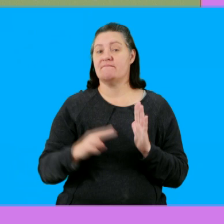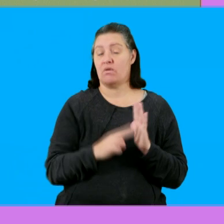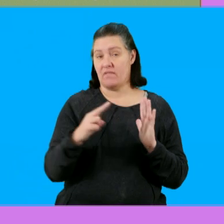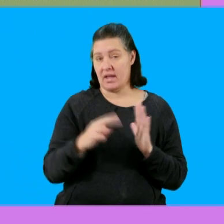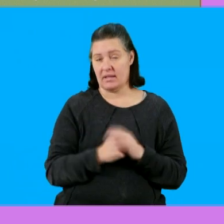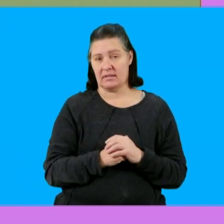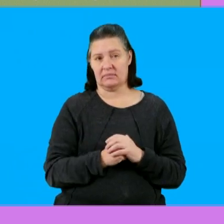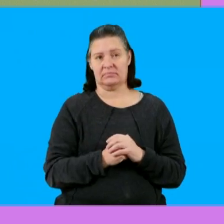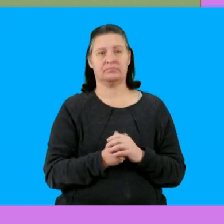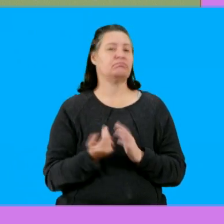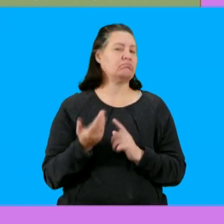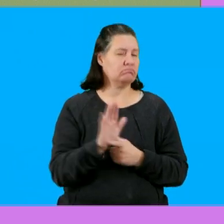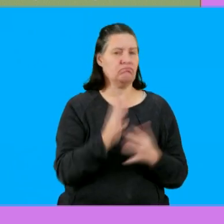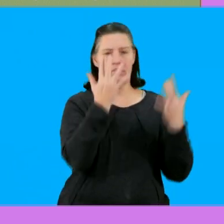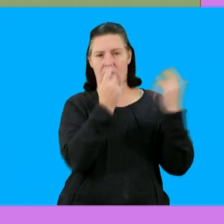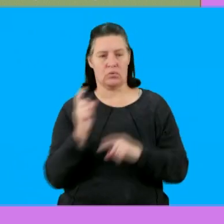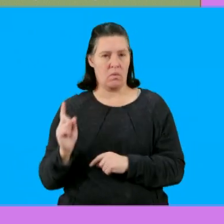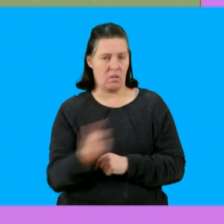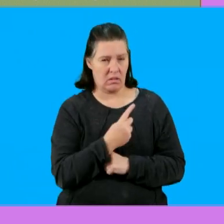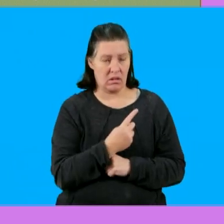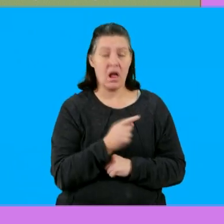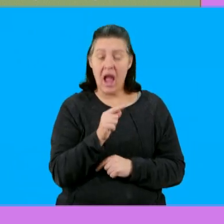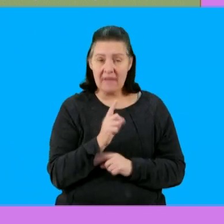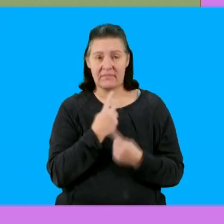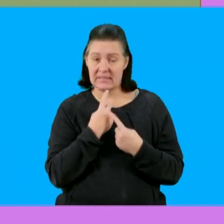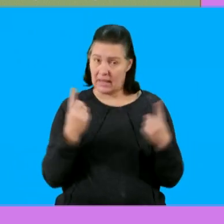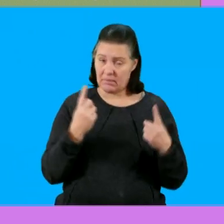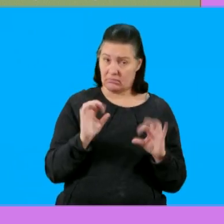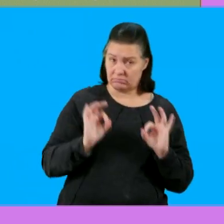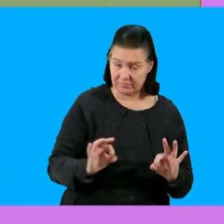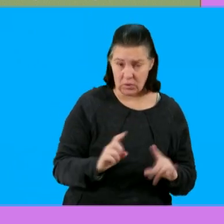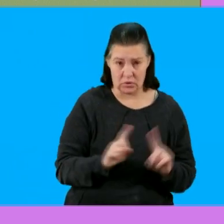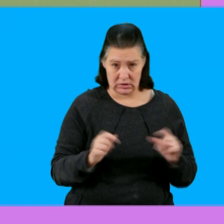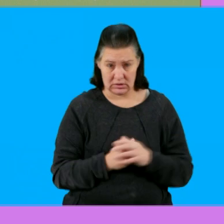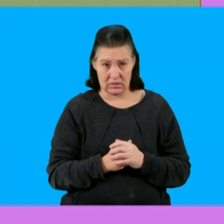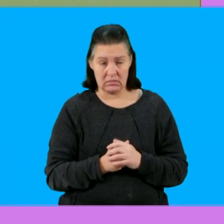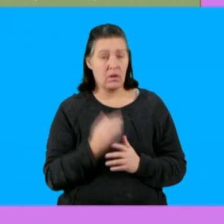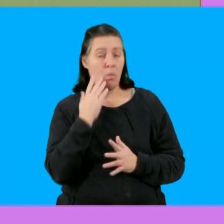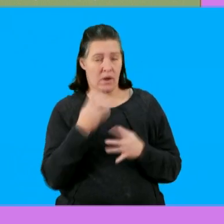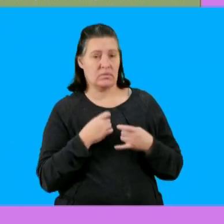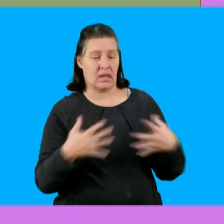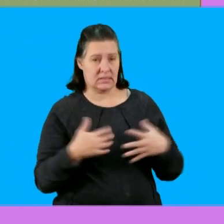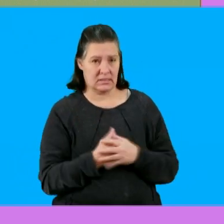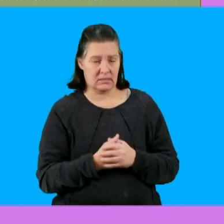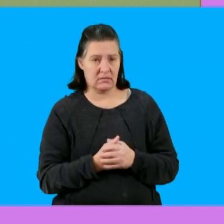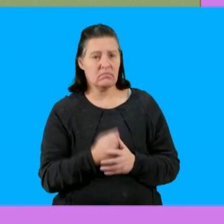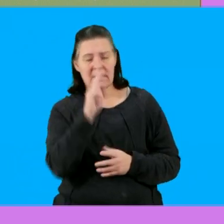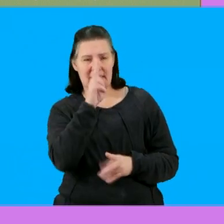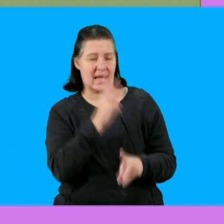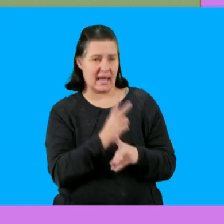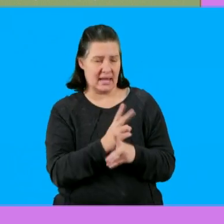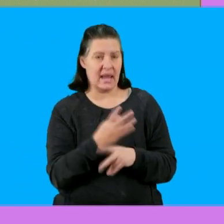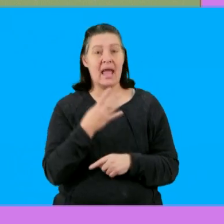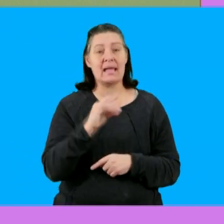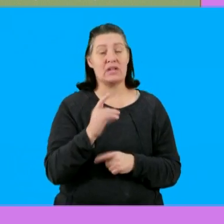verify by showing all calculations whether the statement is valid. Okay, so where do we start? Let's look again. So